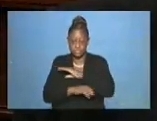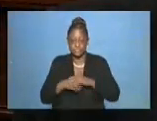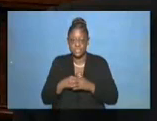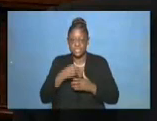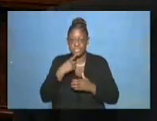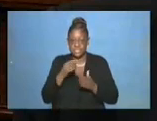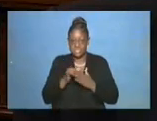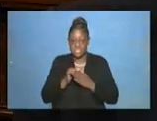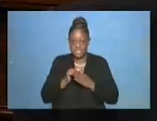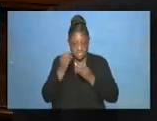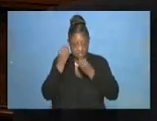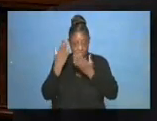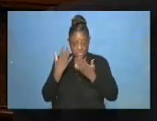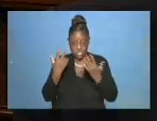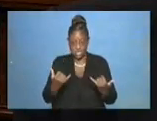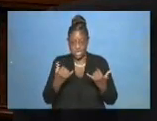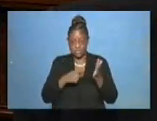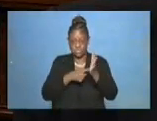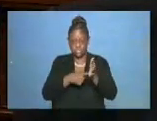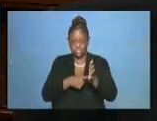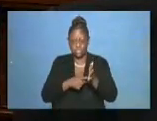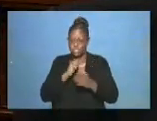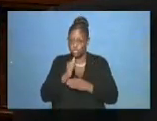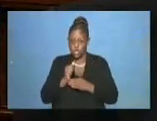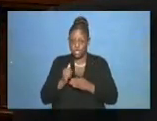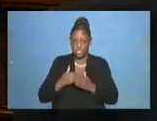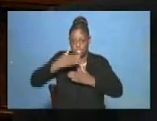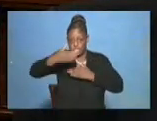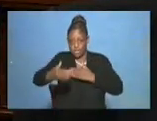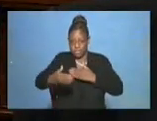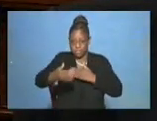are unfolding. You don't jump ahead of yourself